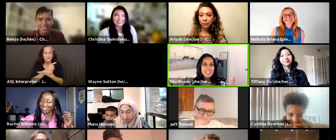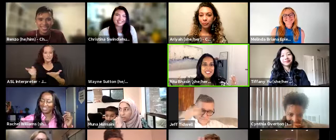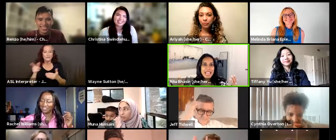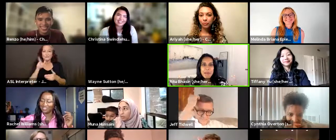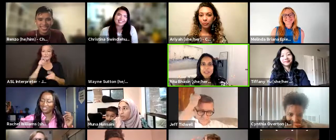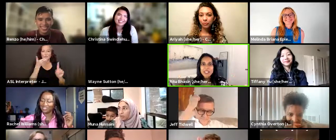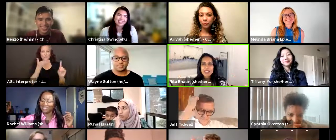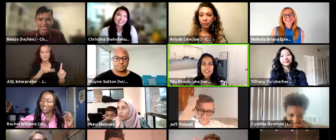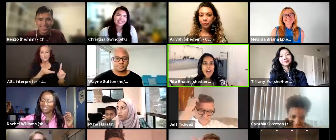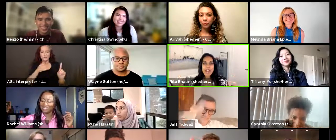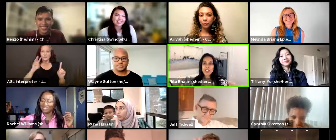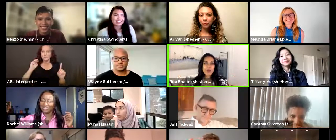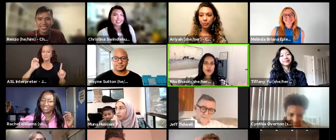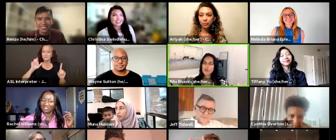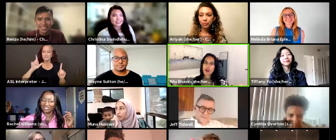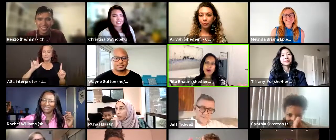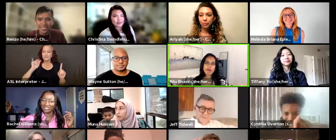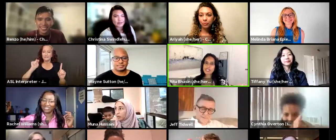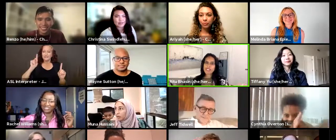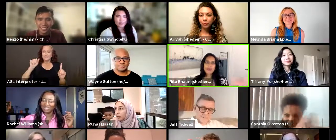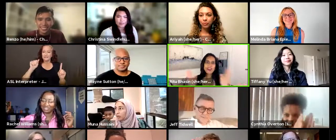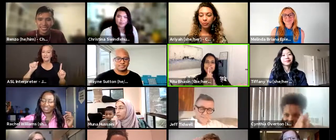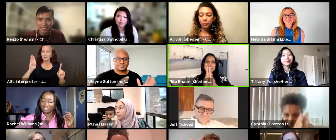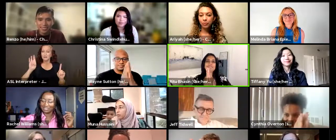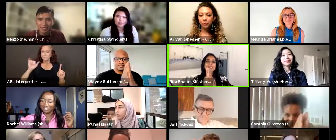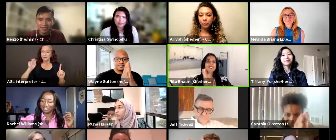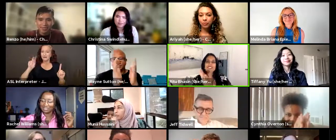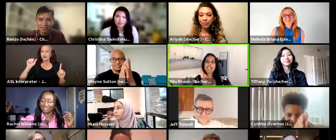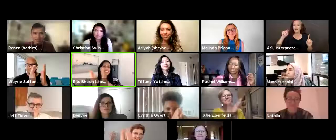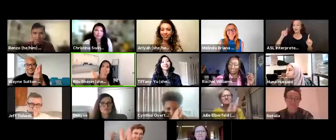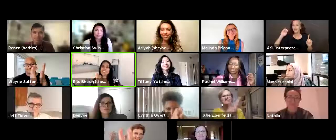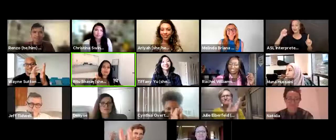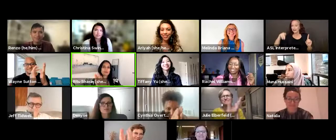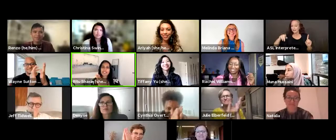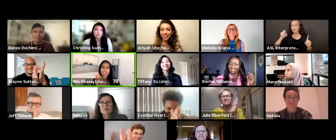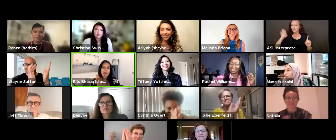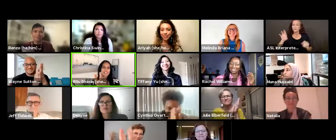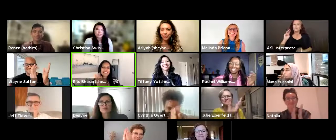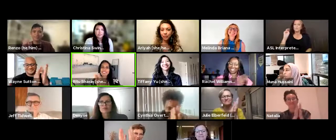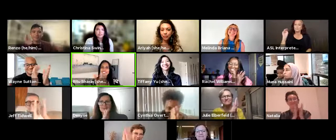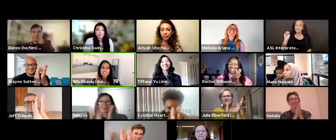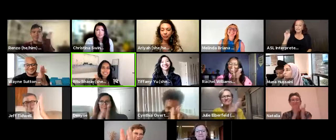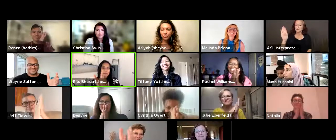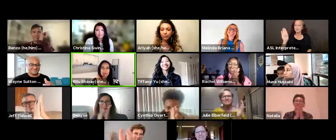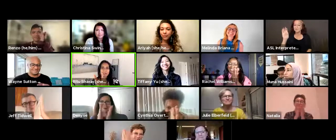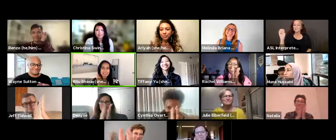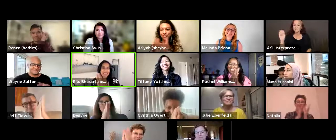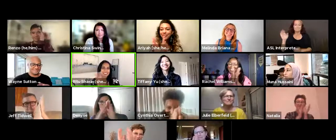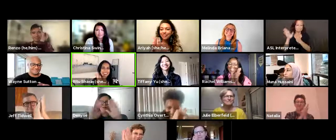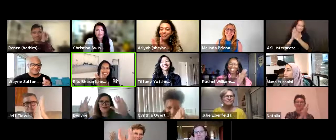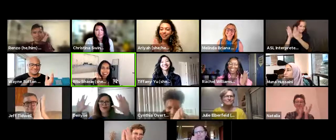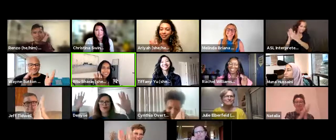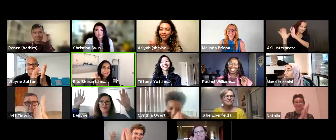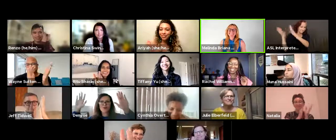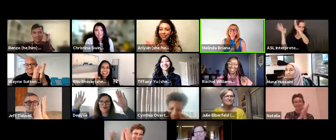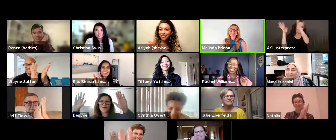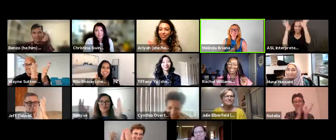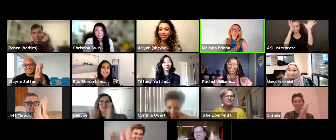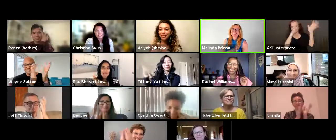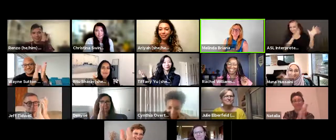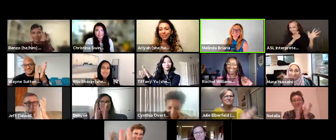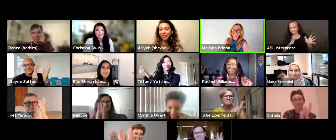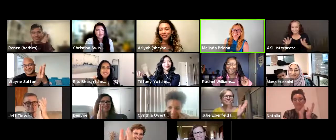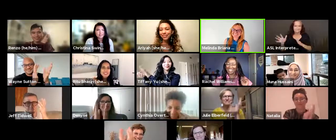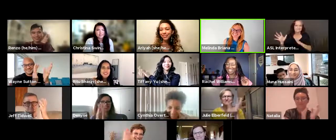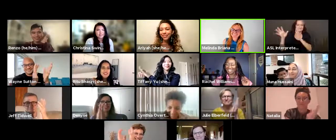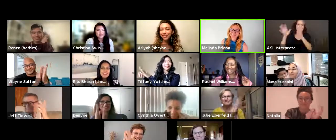Briana Epler. I know you all must know her. I'm seeing rounds of, and let's give a big clap. Let's just clap it up. Yes. Let's